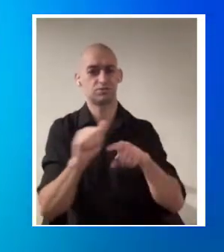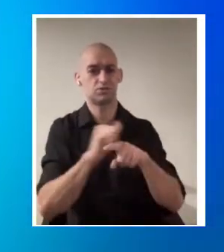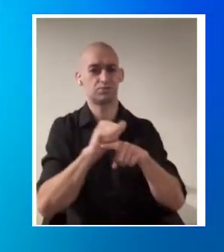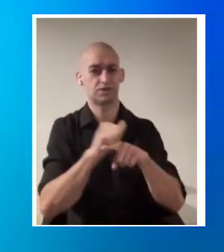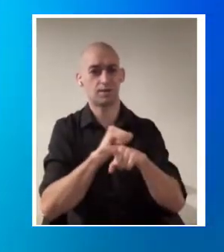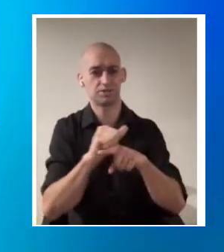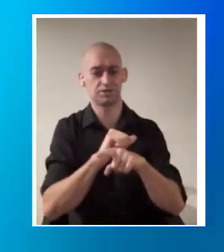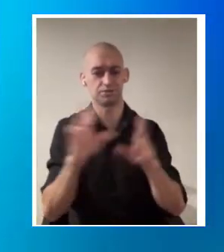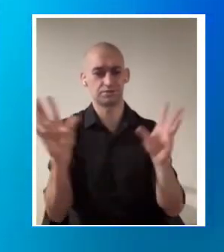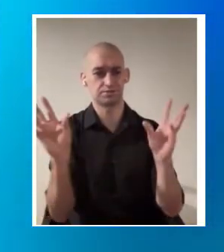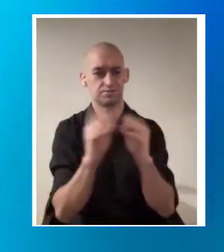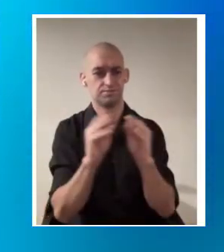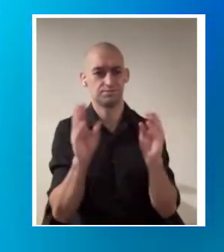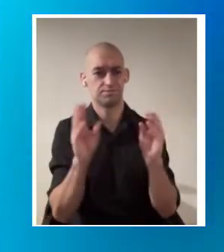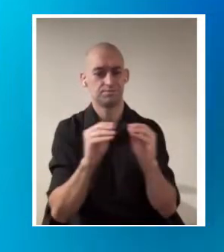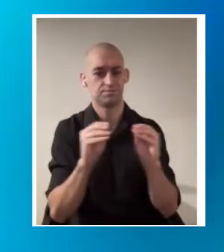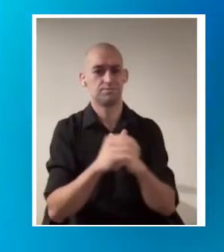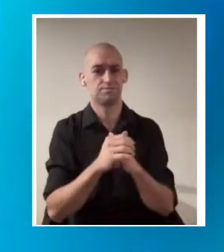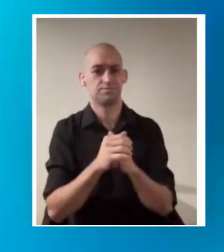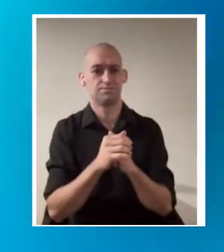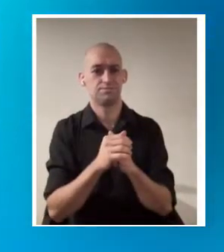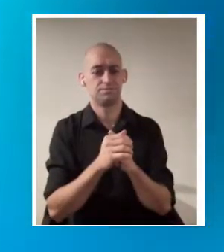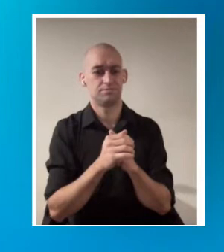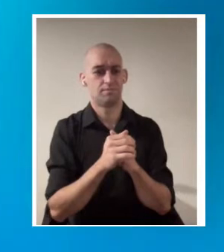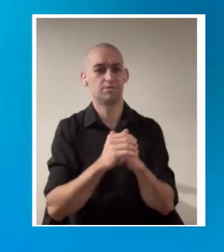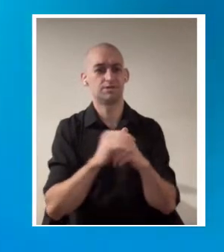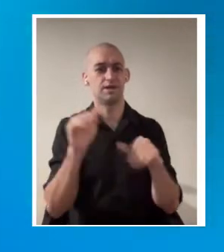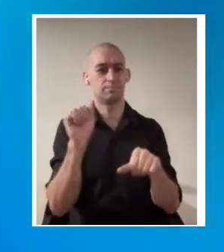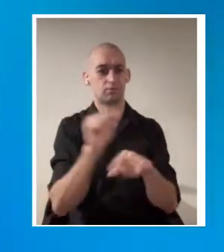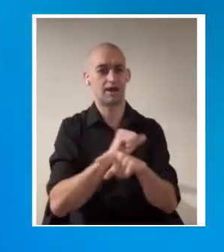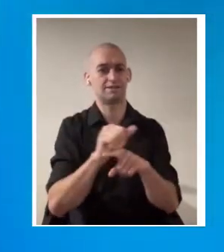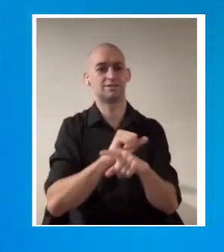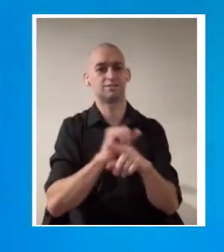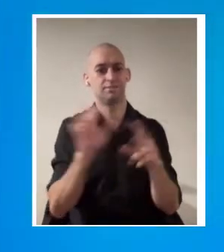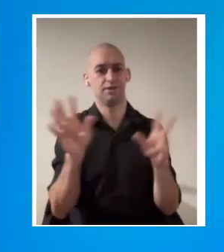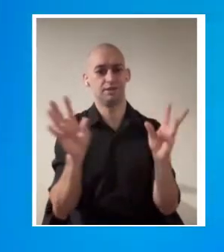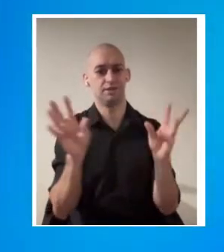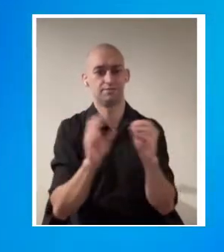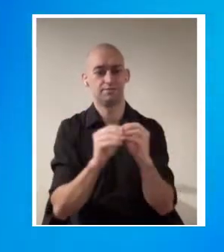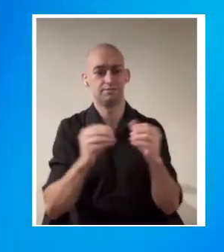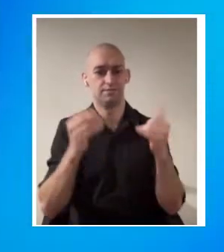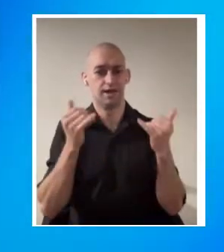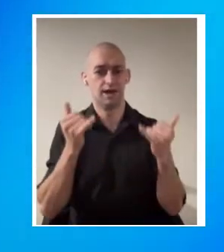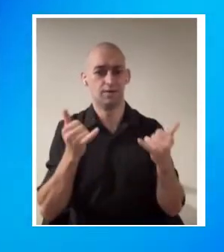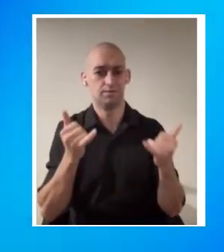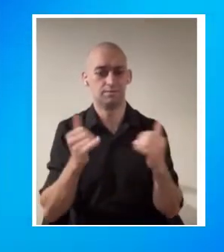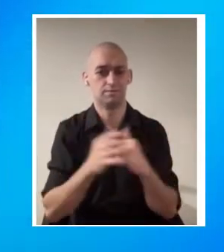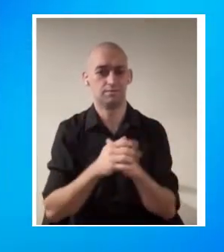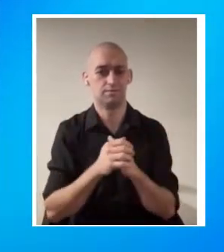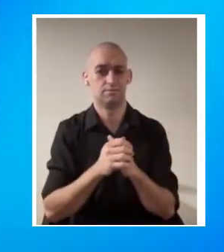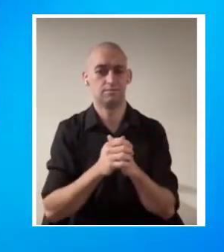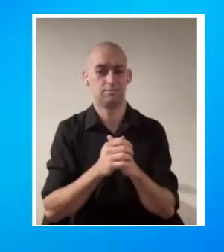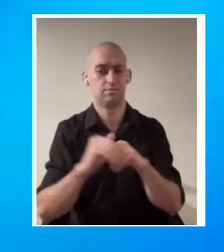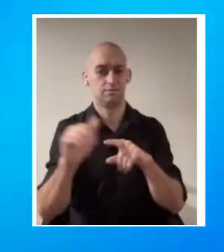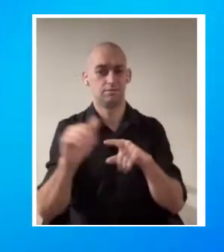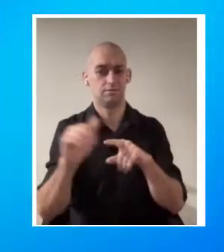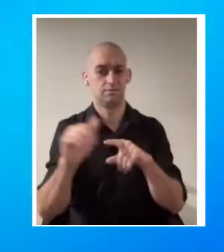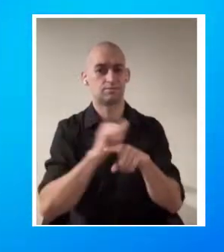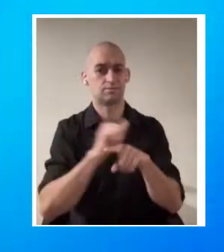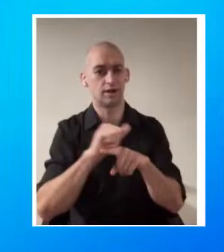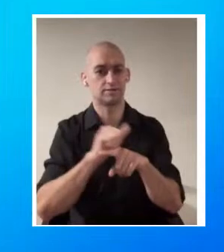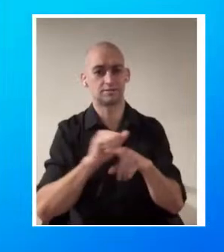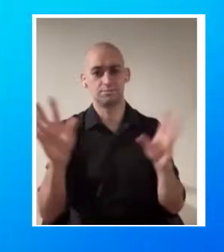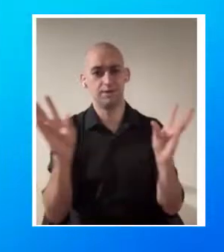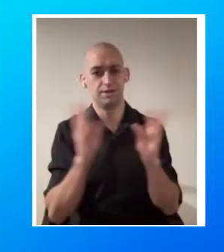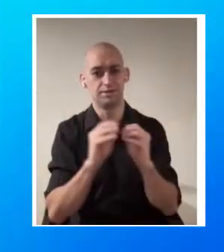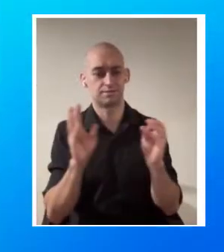place that on the larger screen. Your Surface Pro will only be the one at camera where you can just look directly and talk, but you